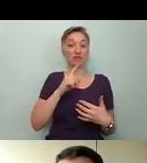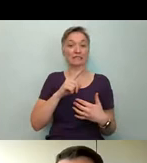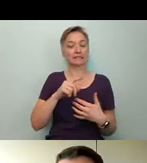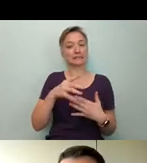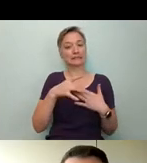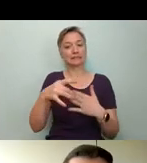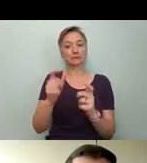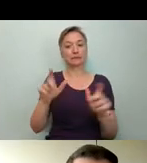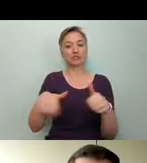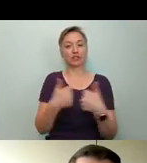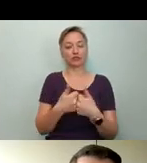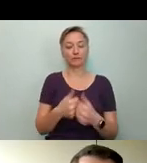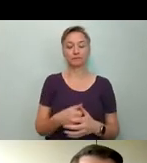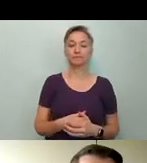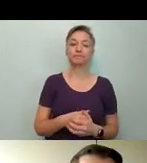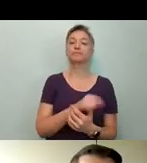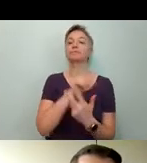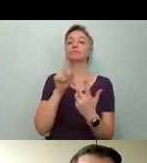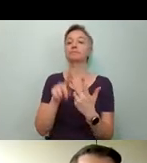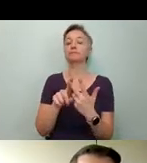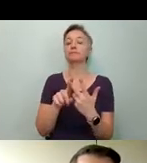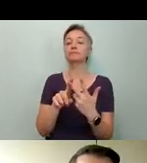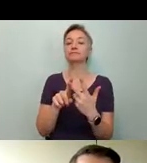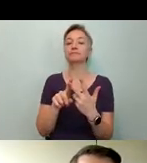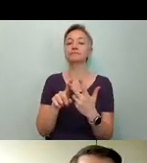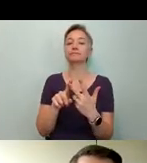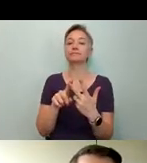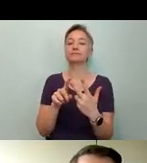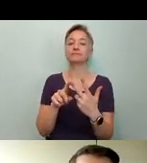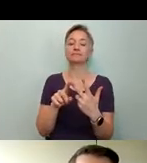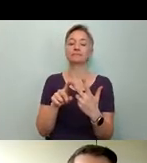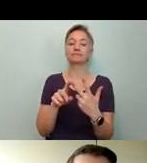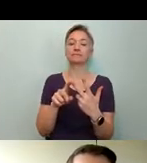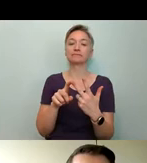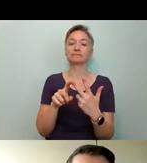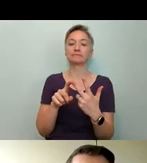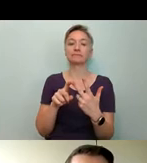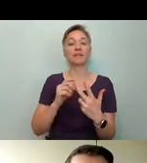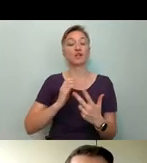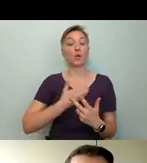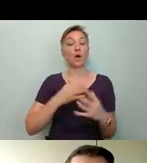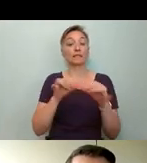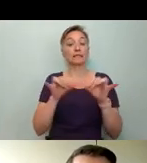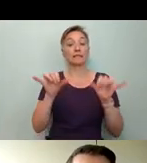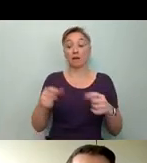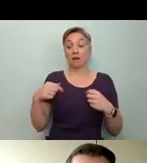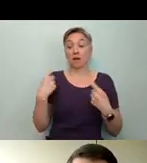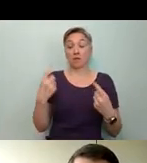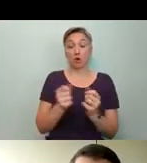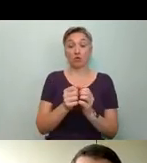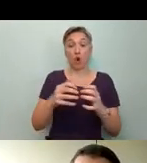today. And then the other piece of this is really that we've grown this system to a point where it's almost